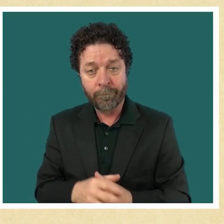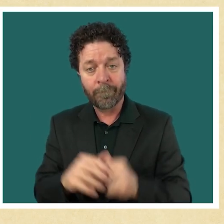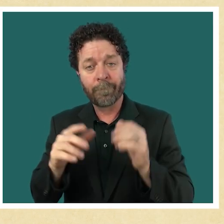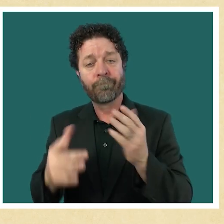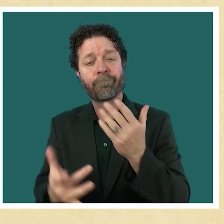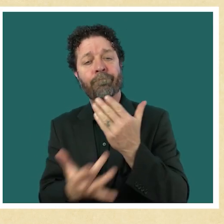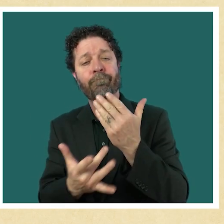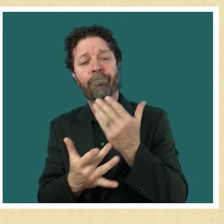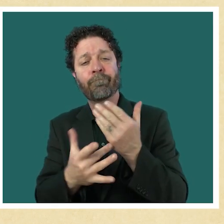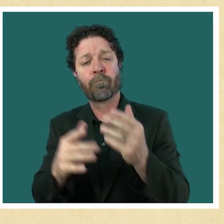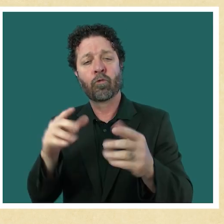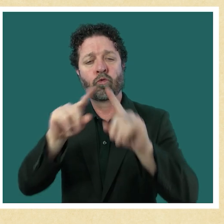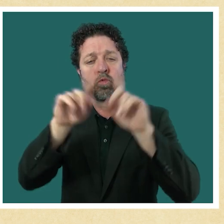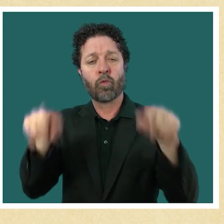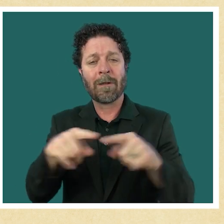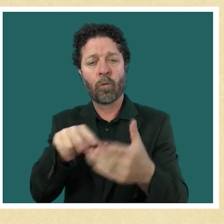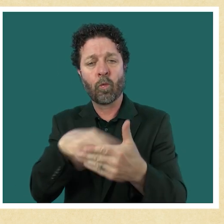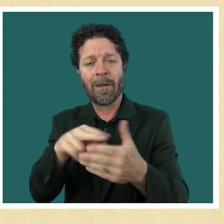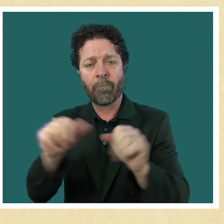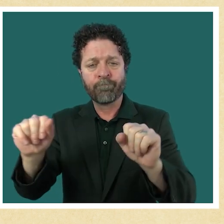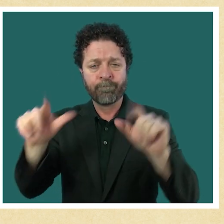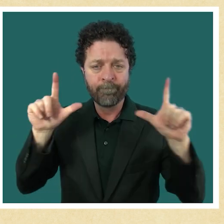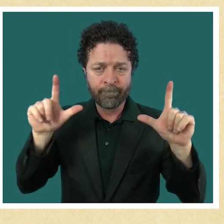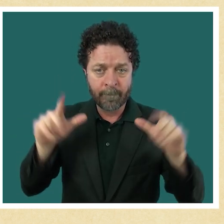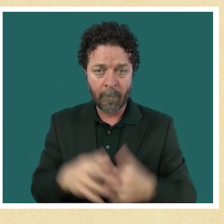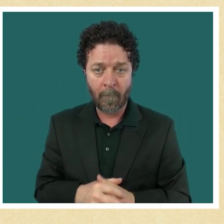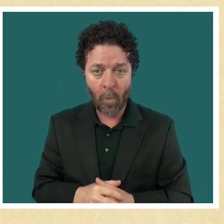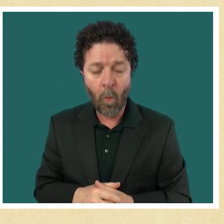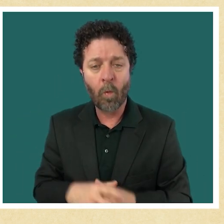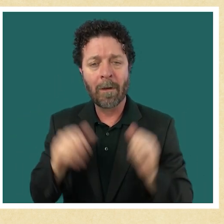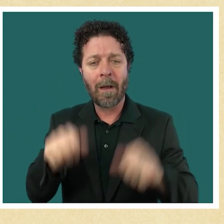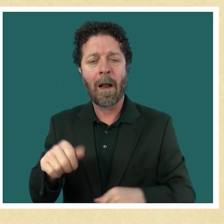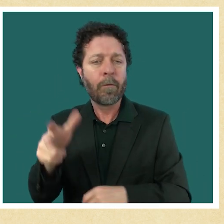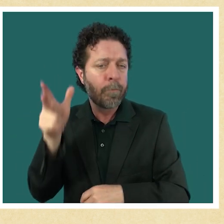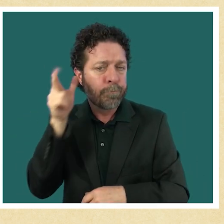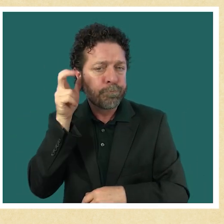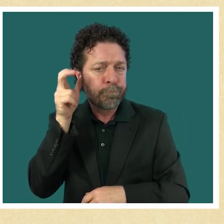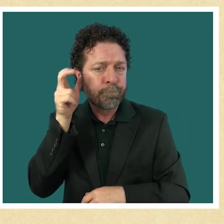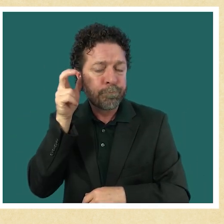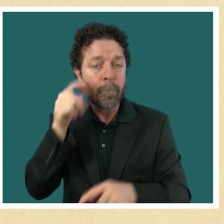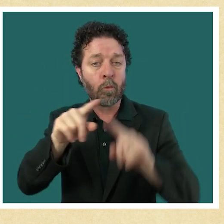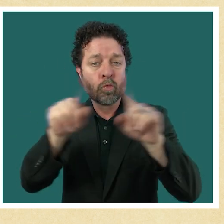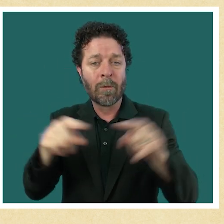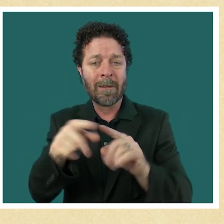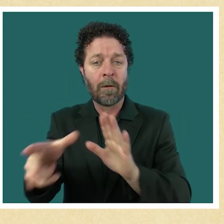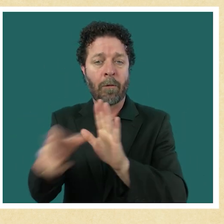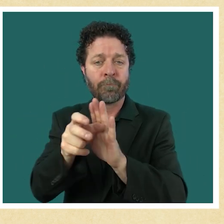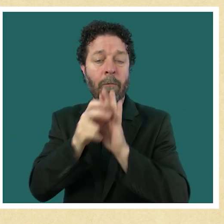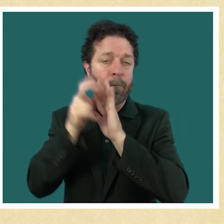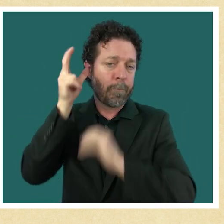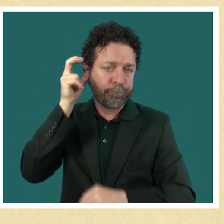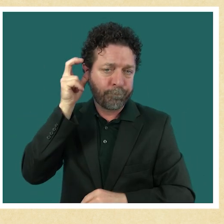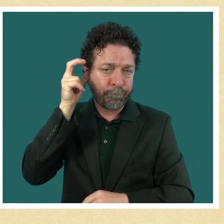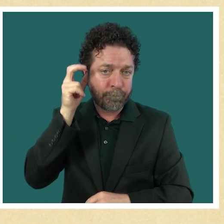essays, screen reading technology, and a reader to read aloud questions or prompts.